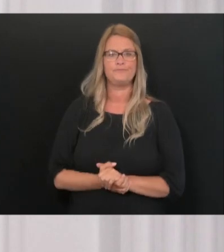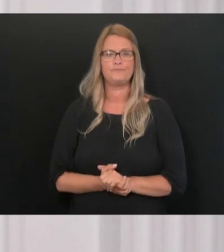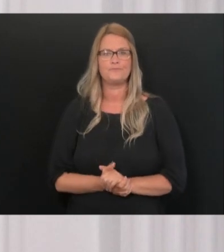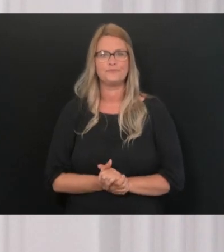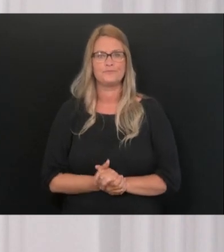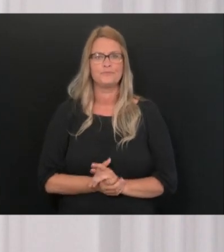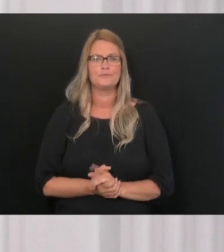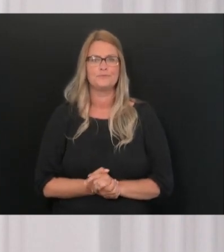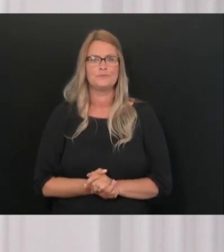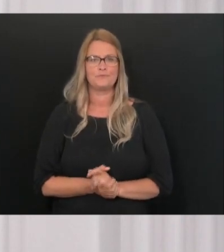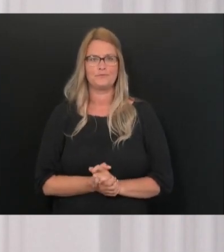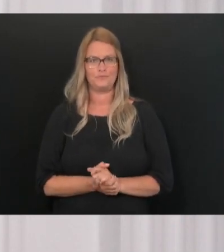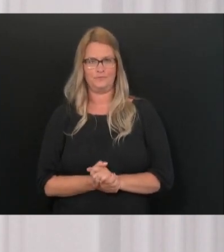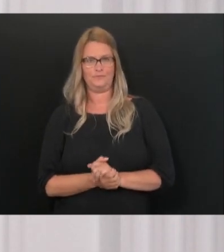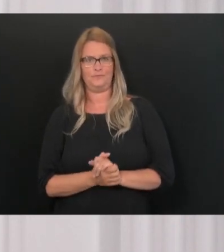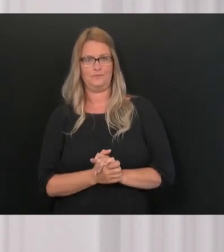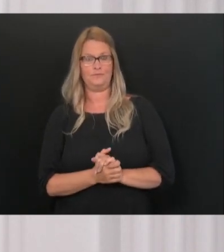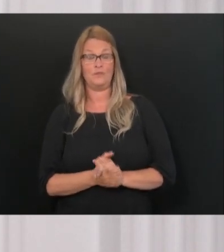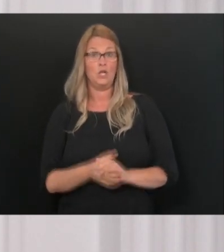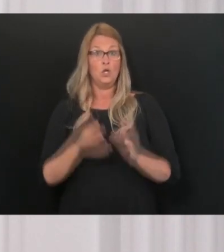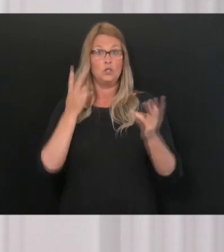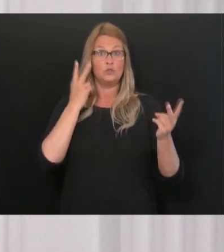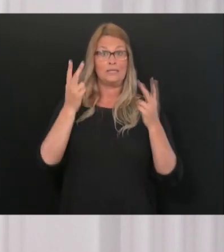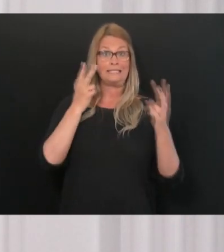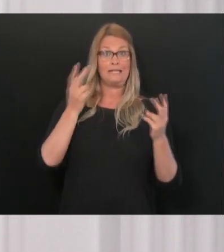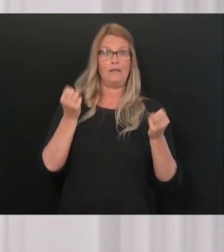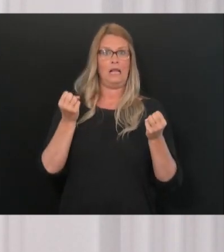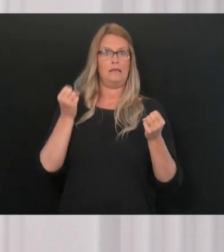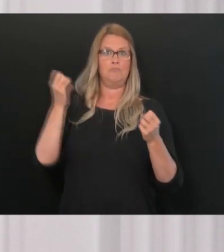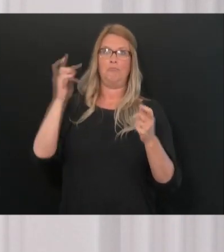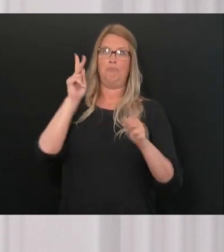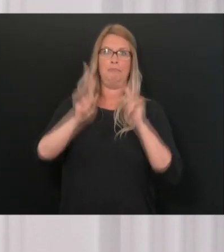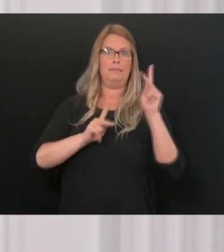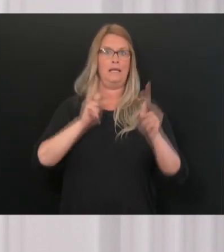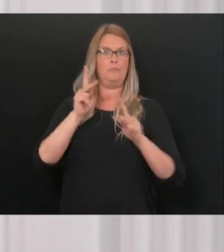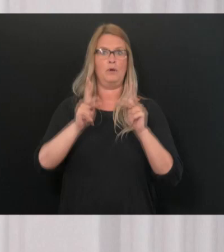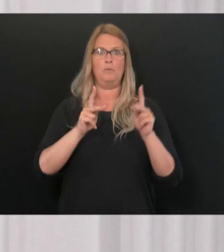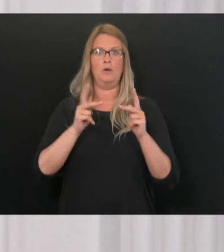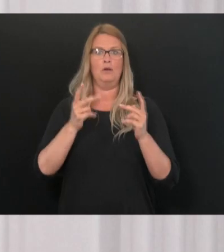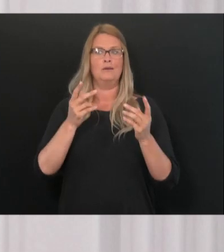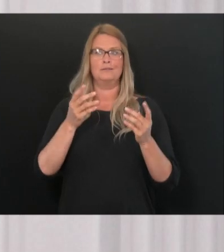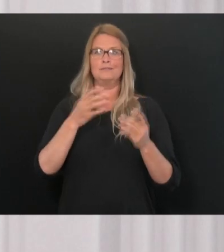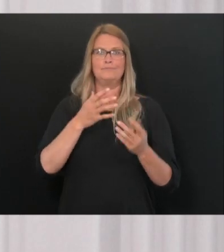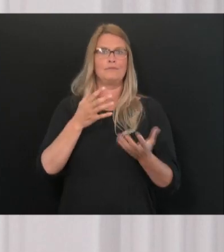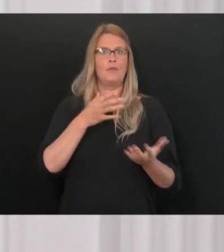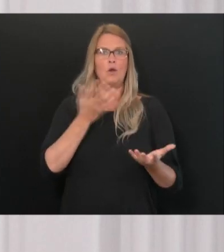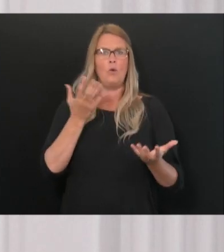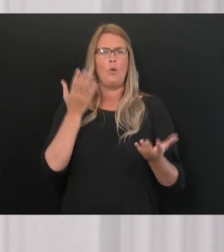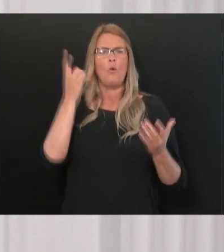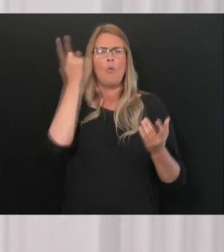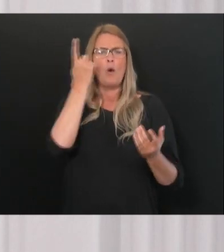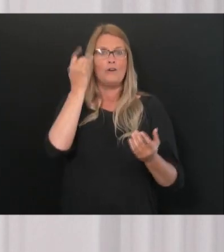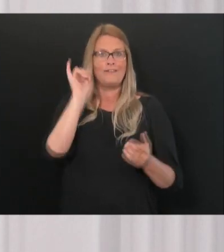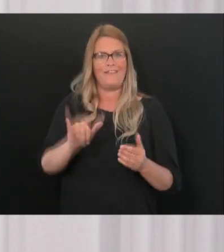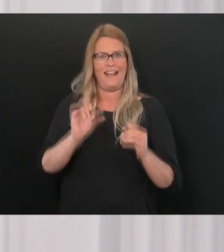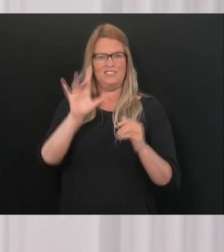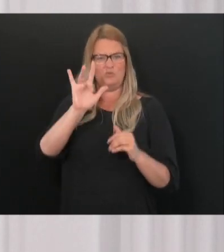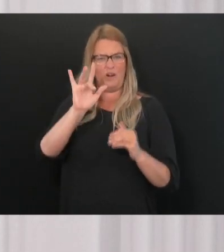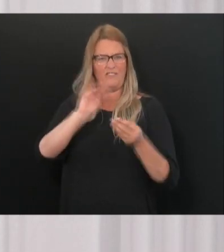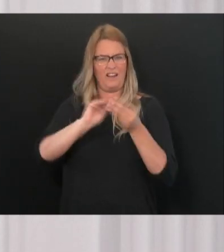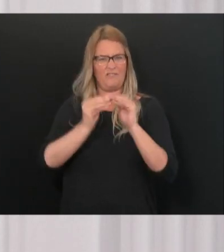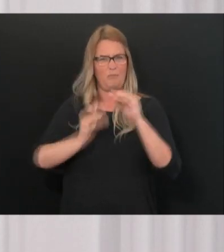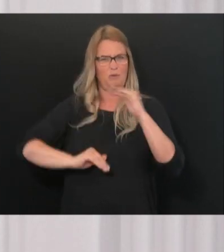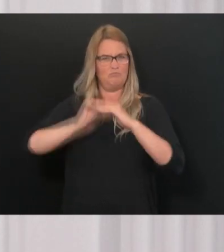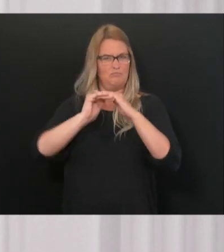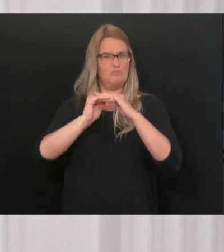so what we've been seeing is a lot of places have been calling England, does the 25 public gathering apply to me? And all along